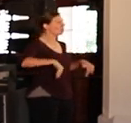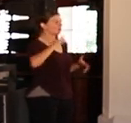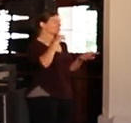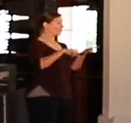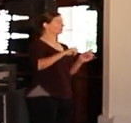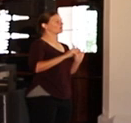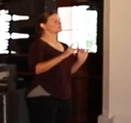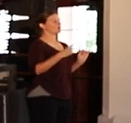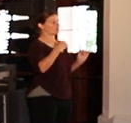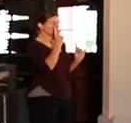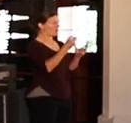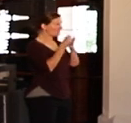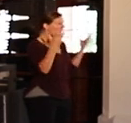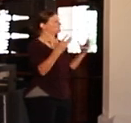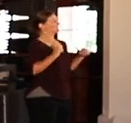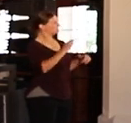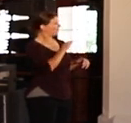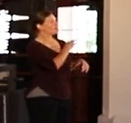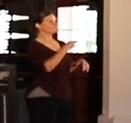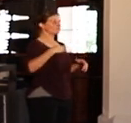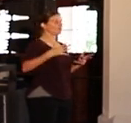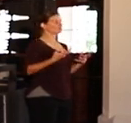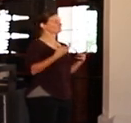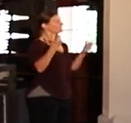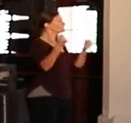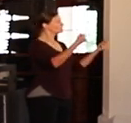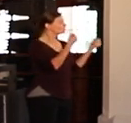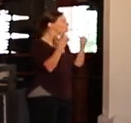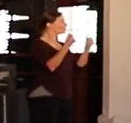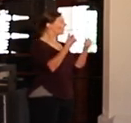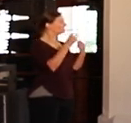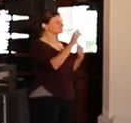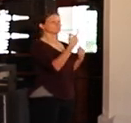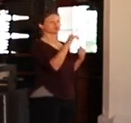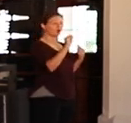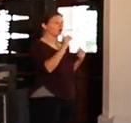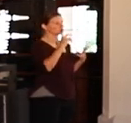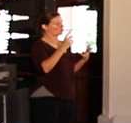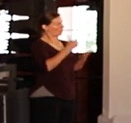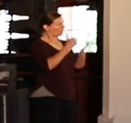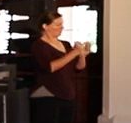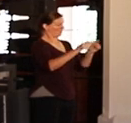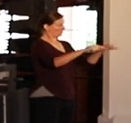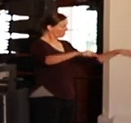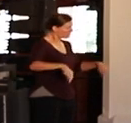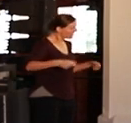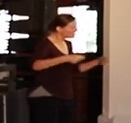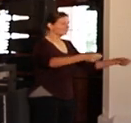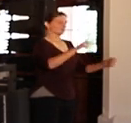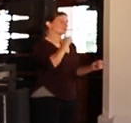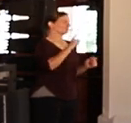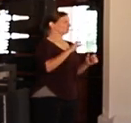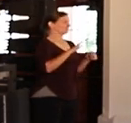recognized. I saw several faculty members riding carts and driving carts and pushing bins. Also, an amazing staff that